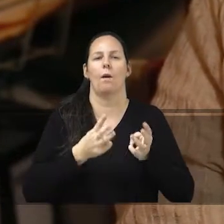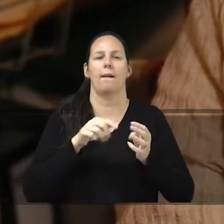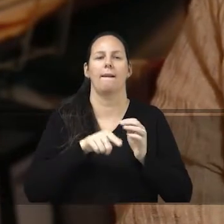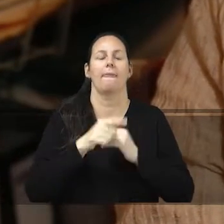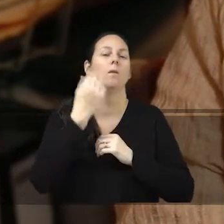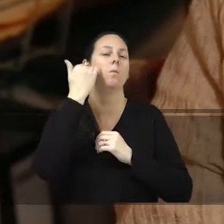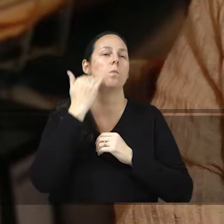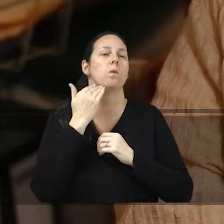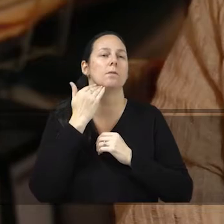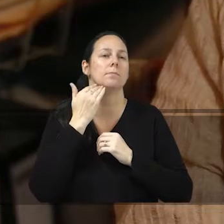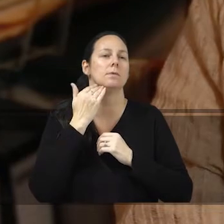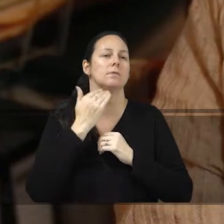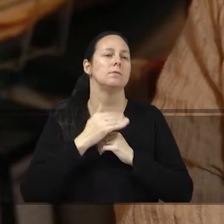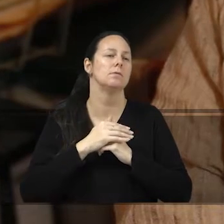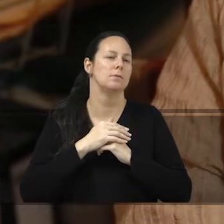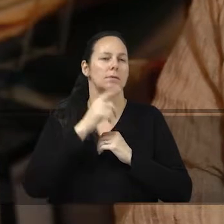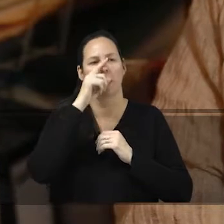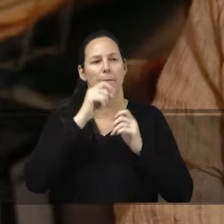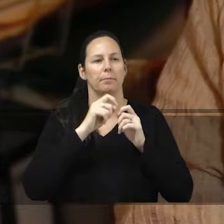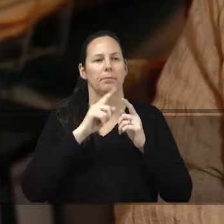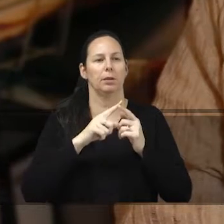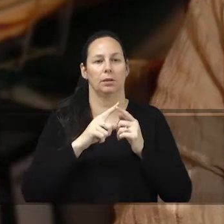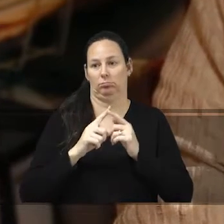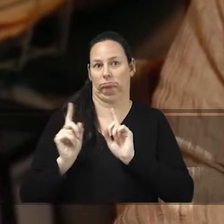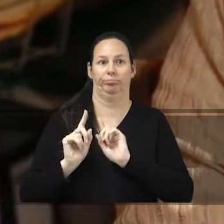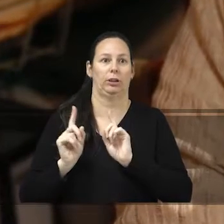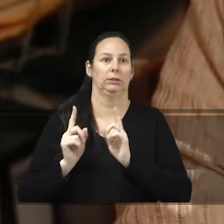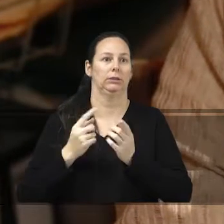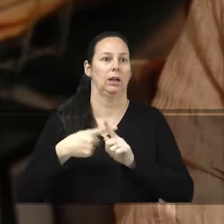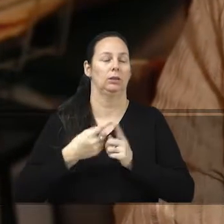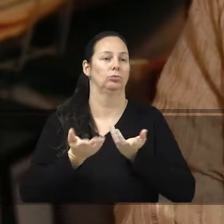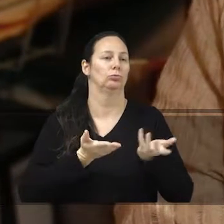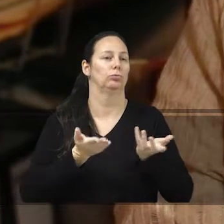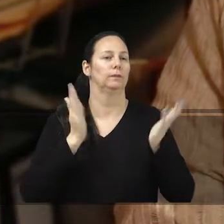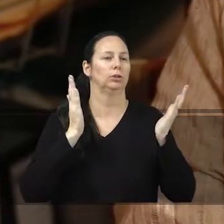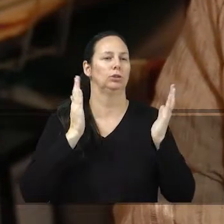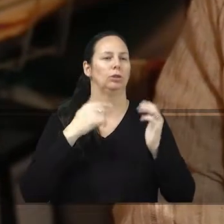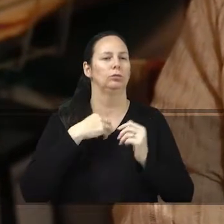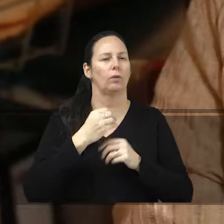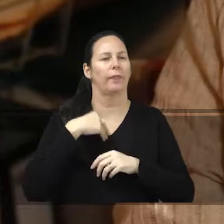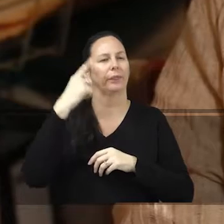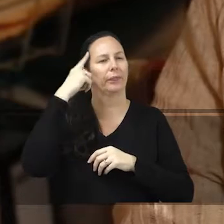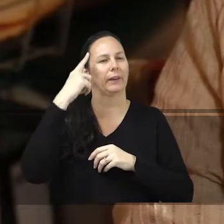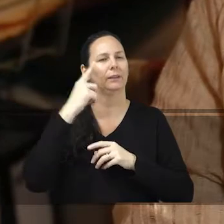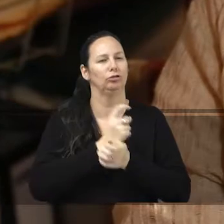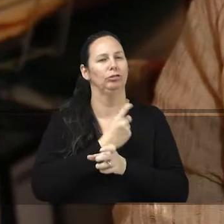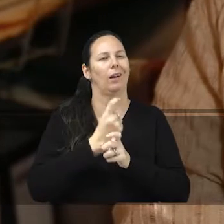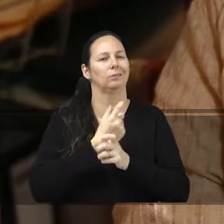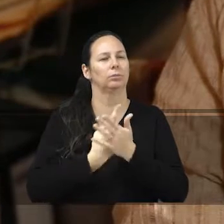But that's not the only way that women can be present and serve in the church. So I think that